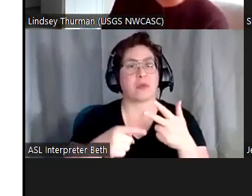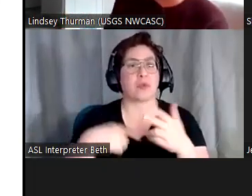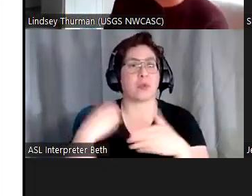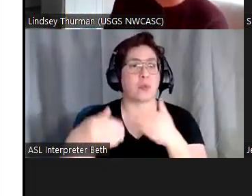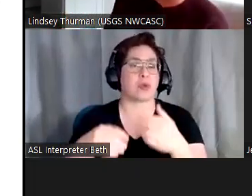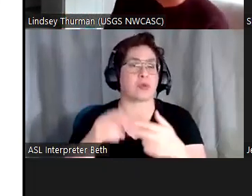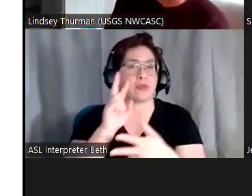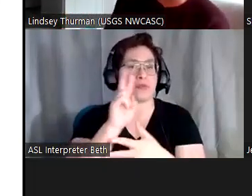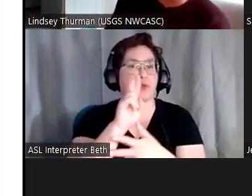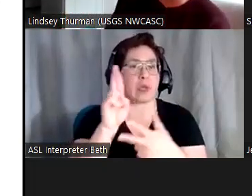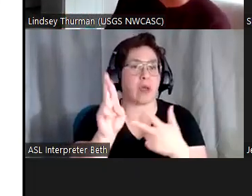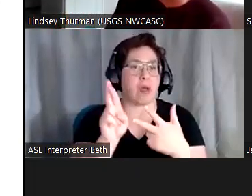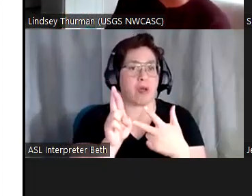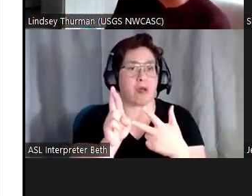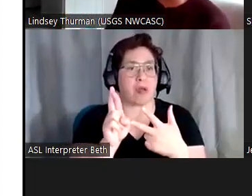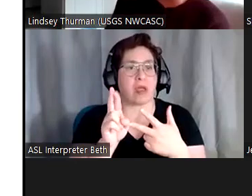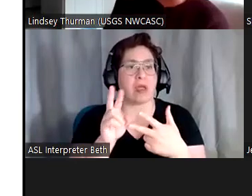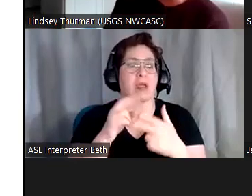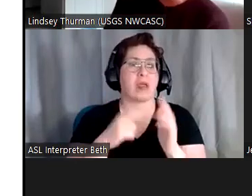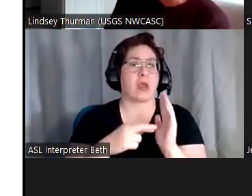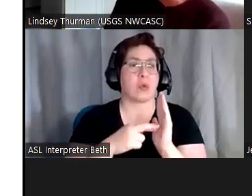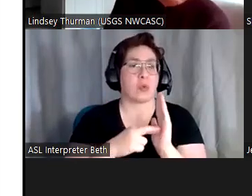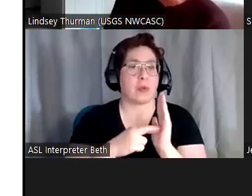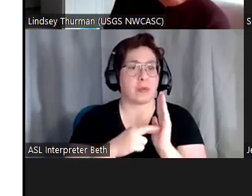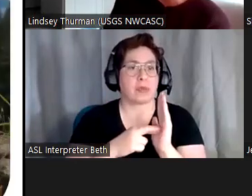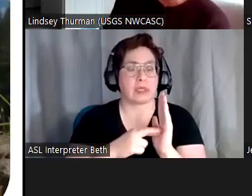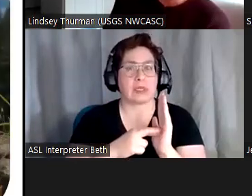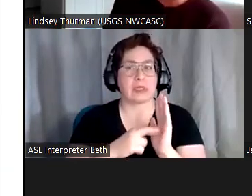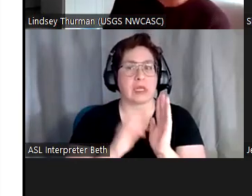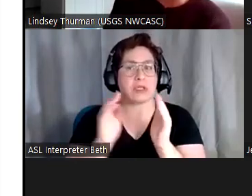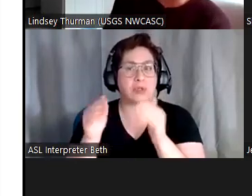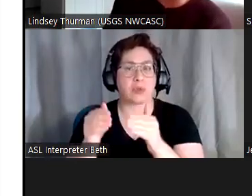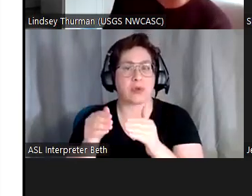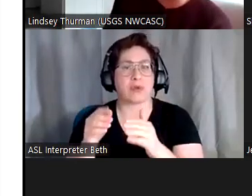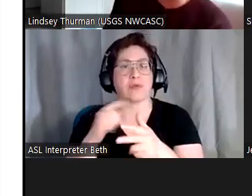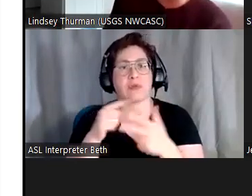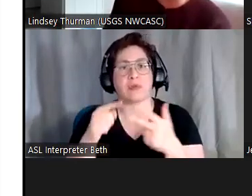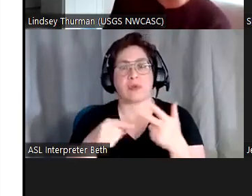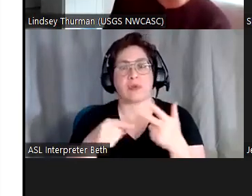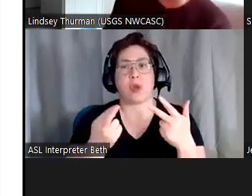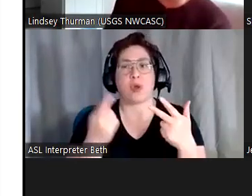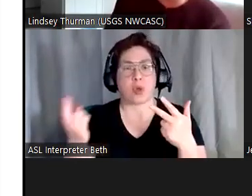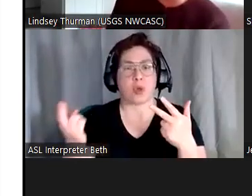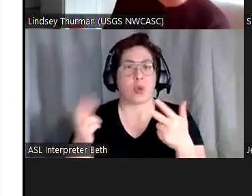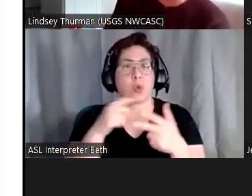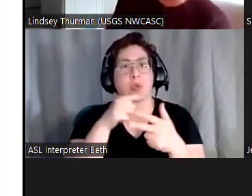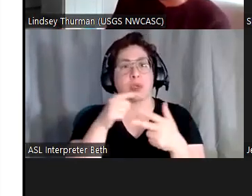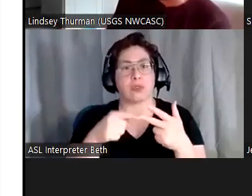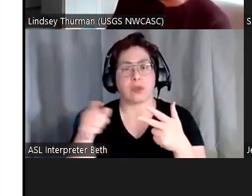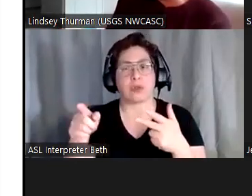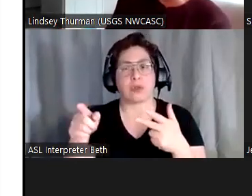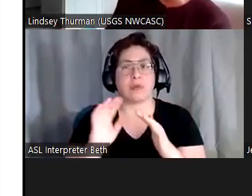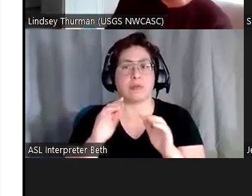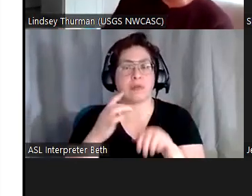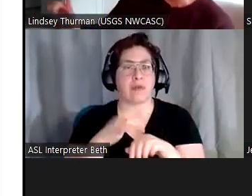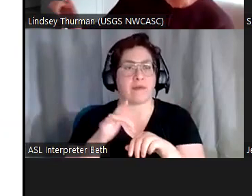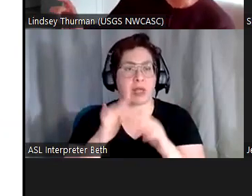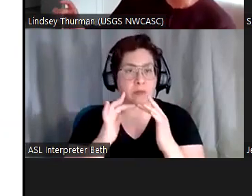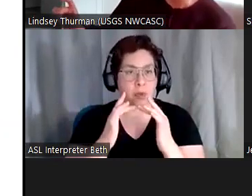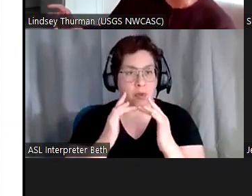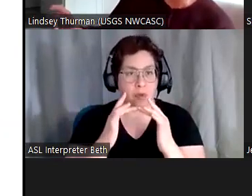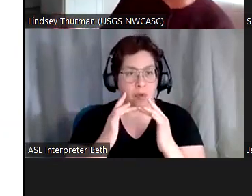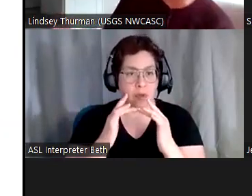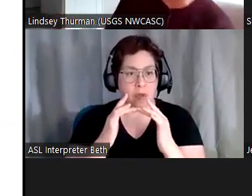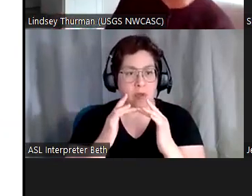we focused in specifically on representation. So those resources are available online. And then